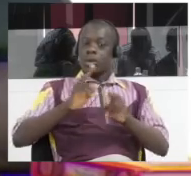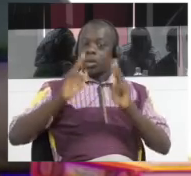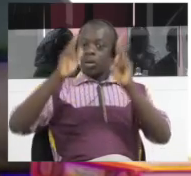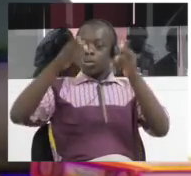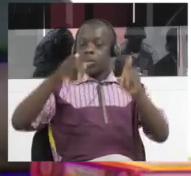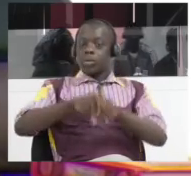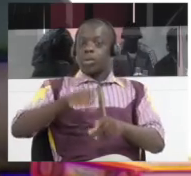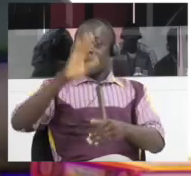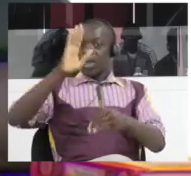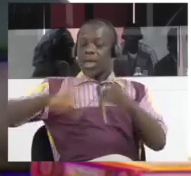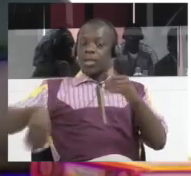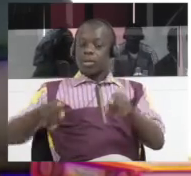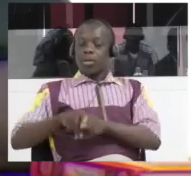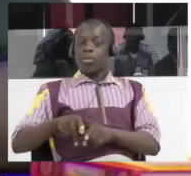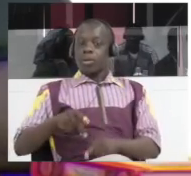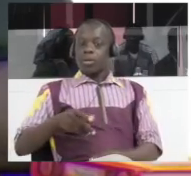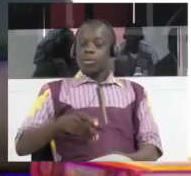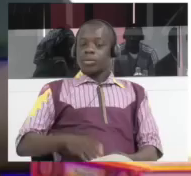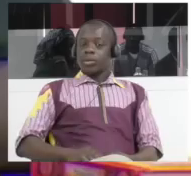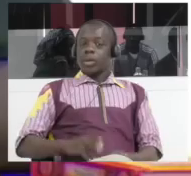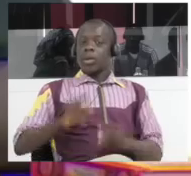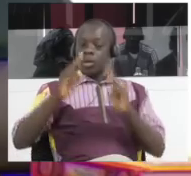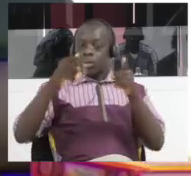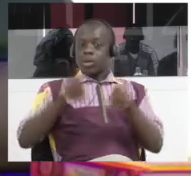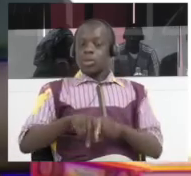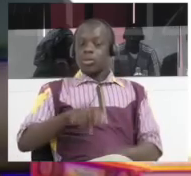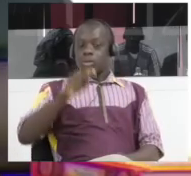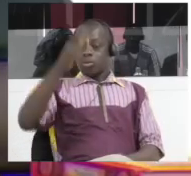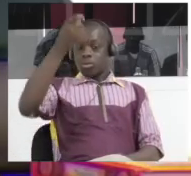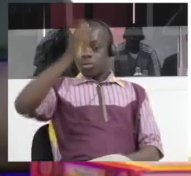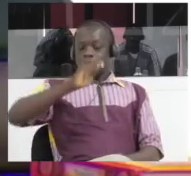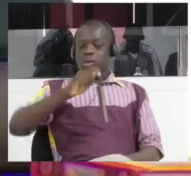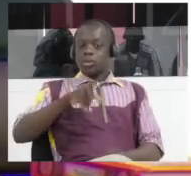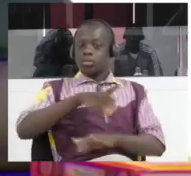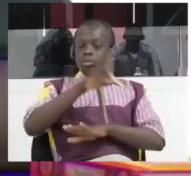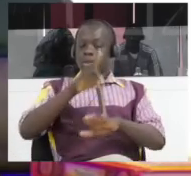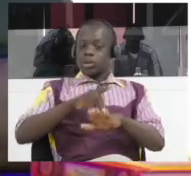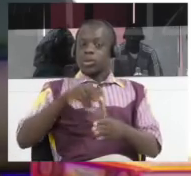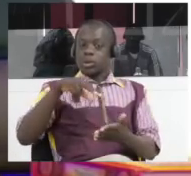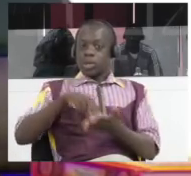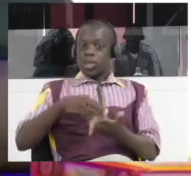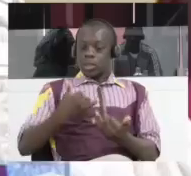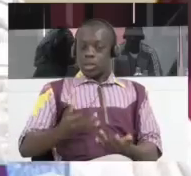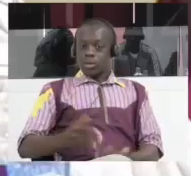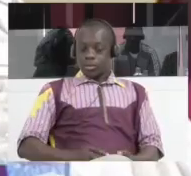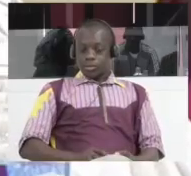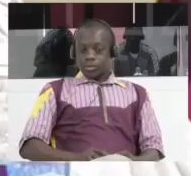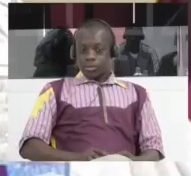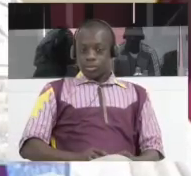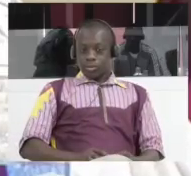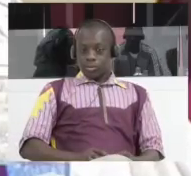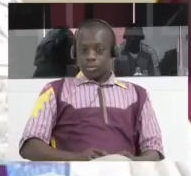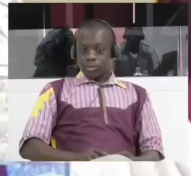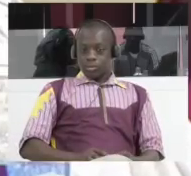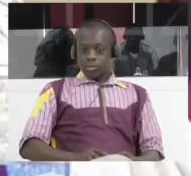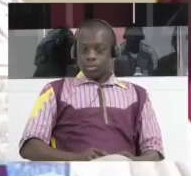on the Banjul end of Dentin Bridge, where the police post normally is situated now,